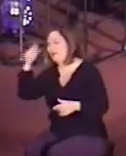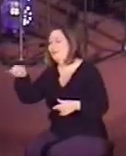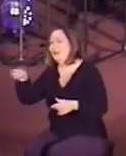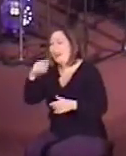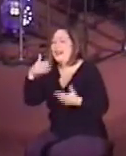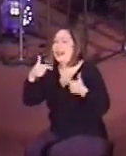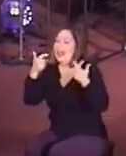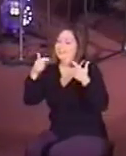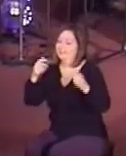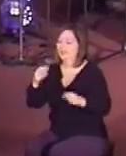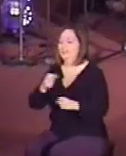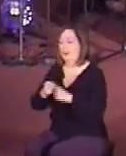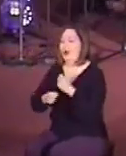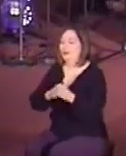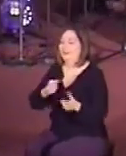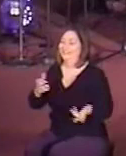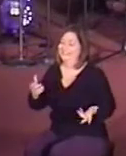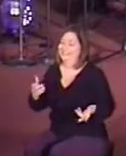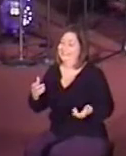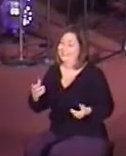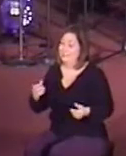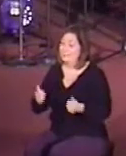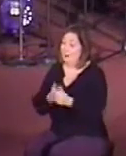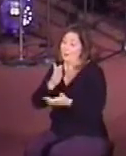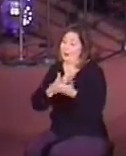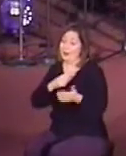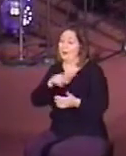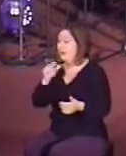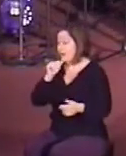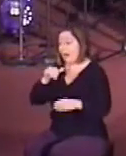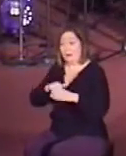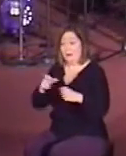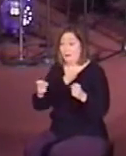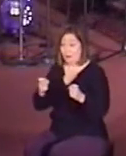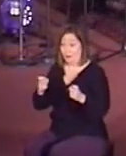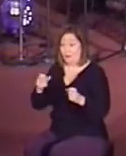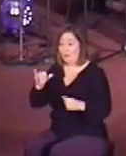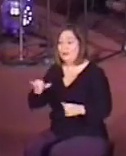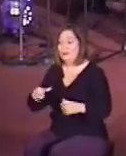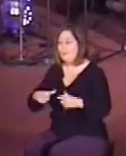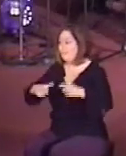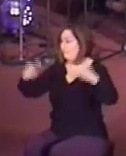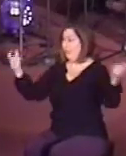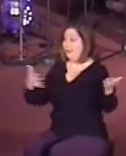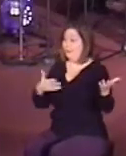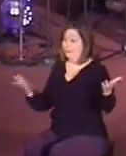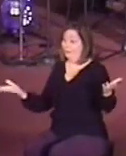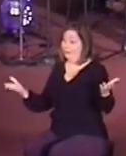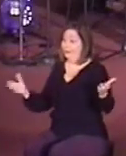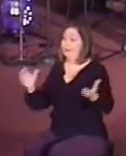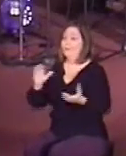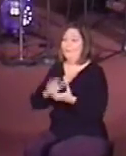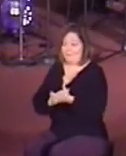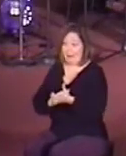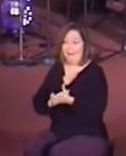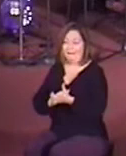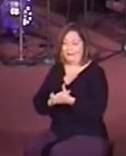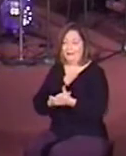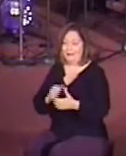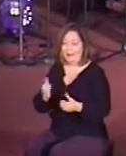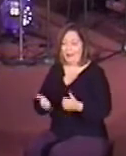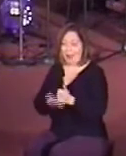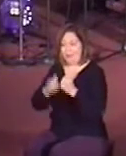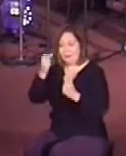an obvious joke. For the most part, you know, you're really not in control. I mean, that was one of the biggest things getting married, is realizing that